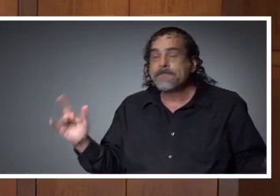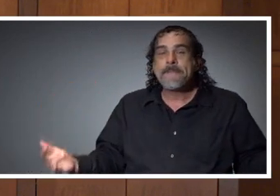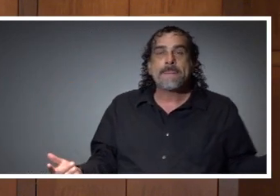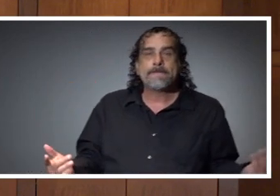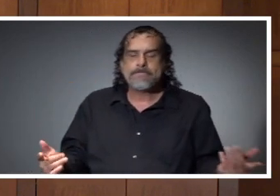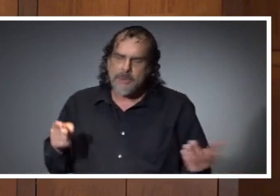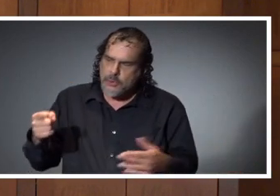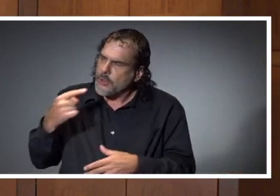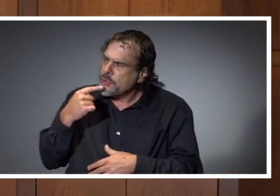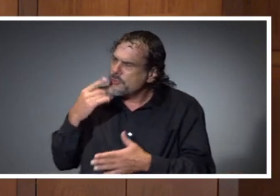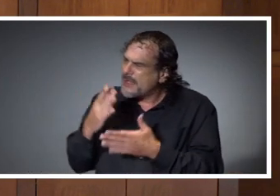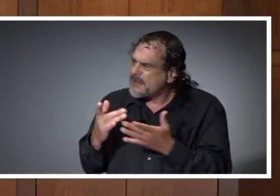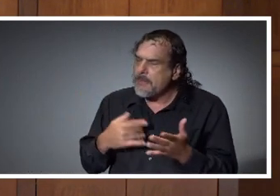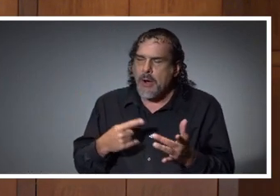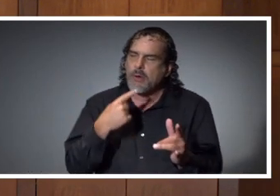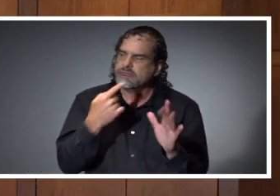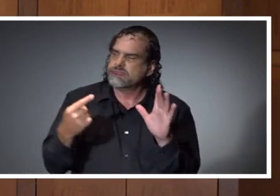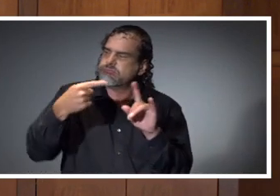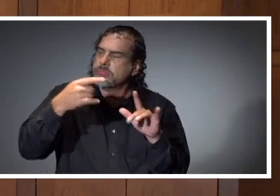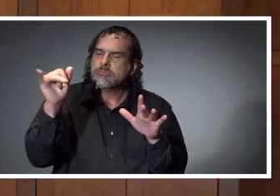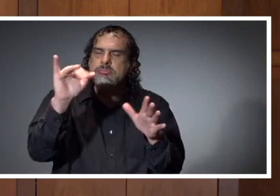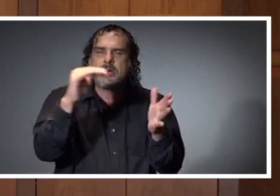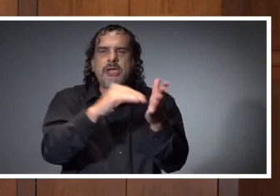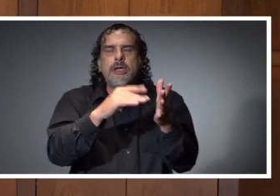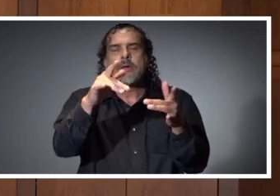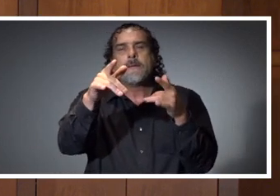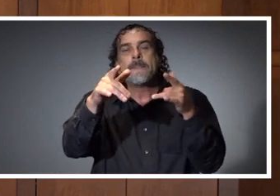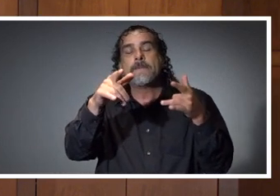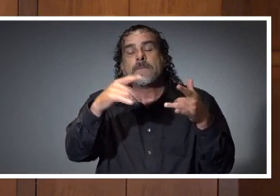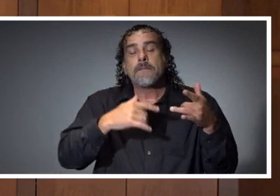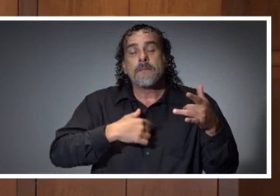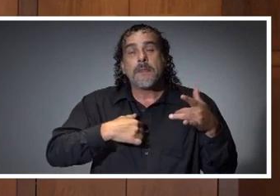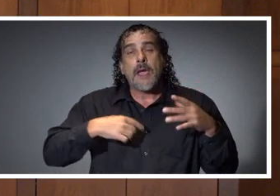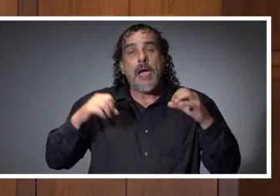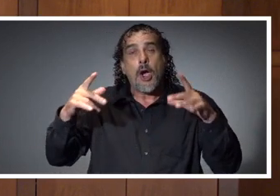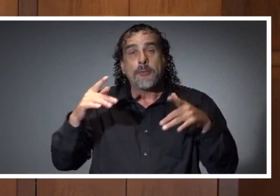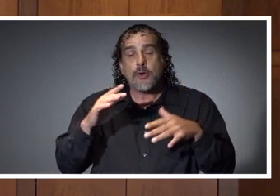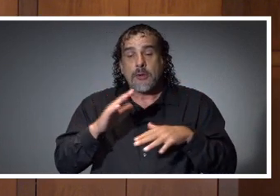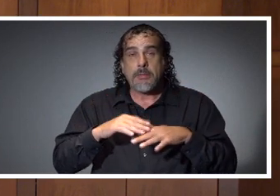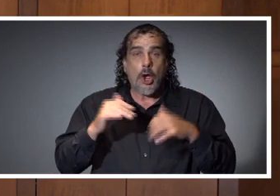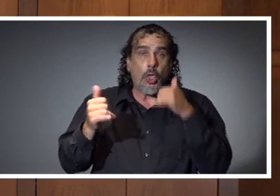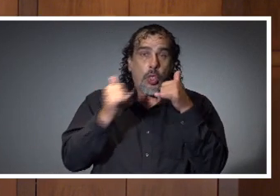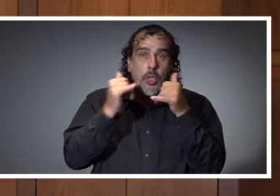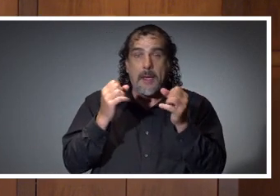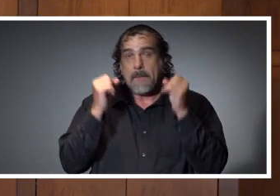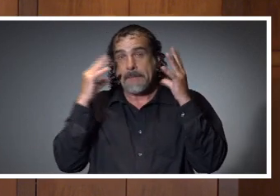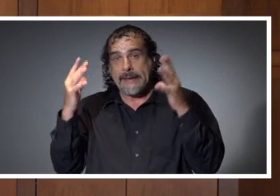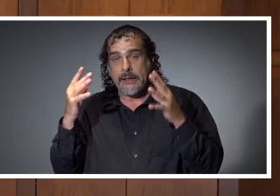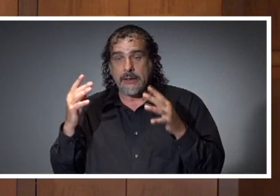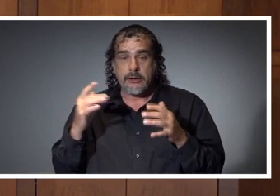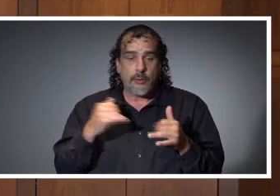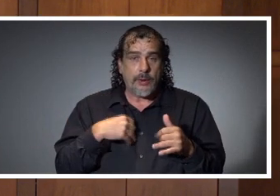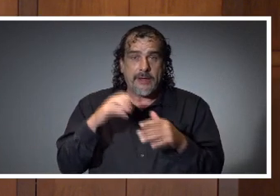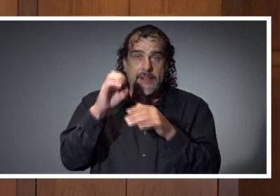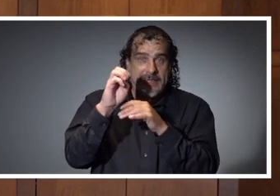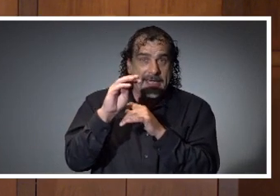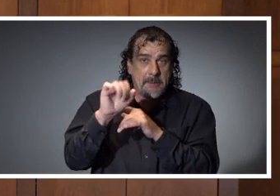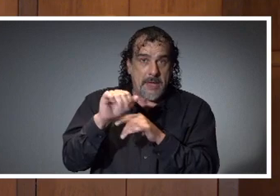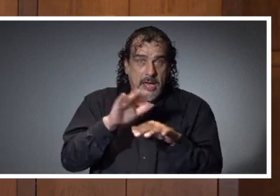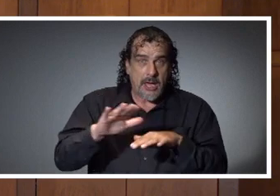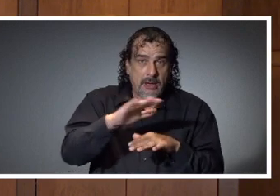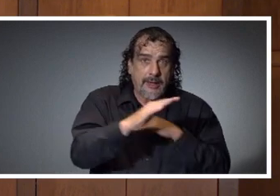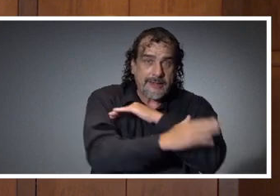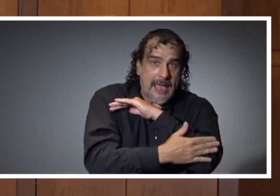you said something I just want to reiterate. I have had the opportunity to be on many calls over the last 6 months with our local emergency management